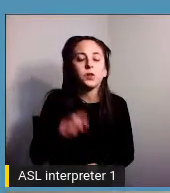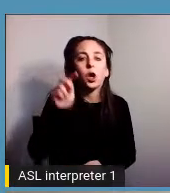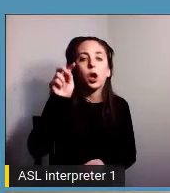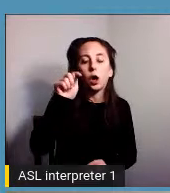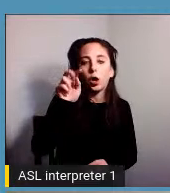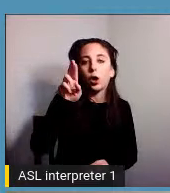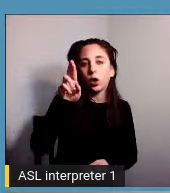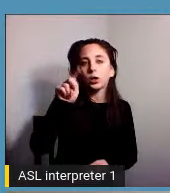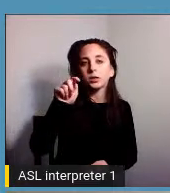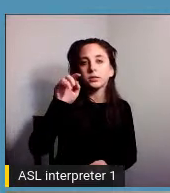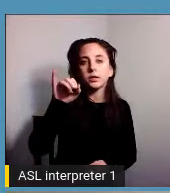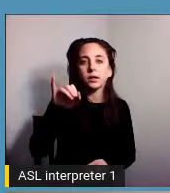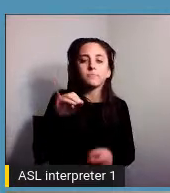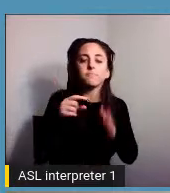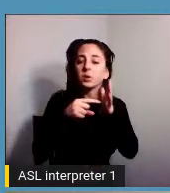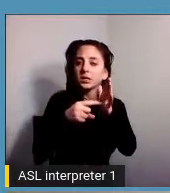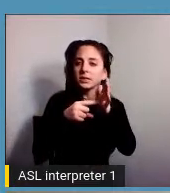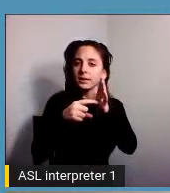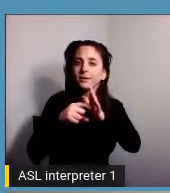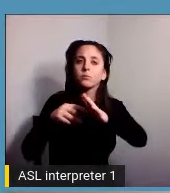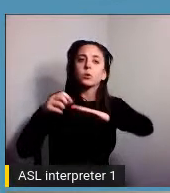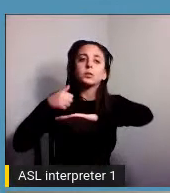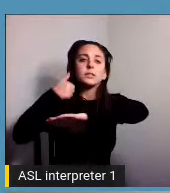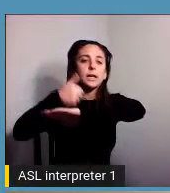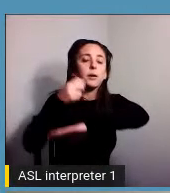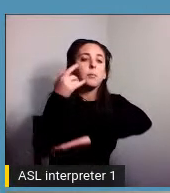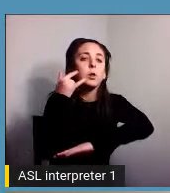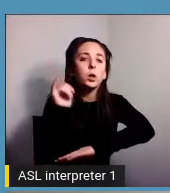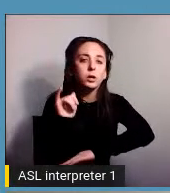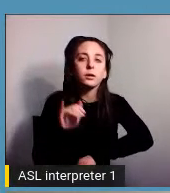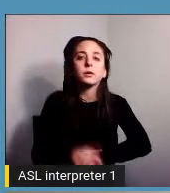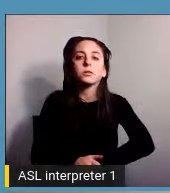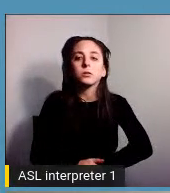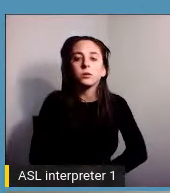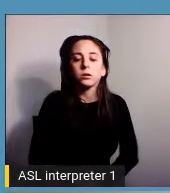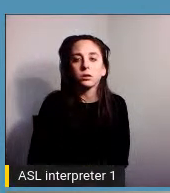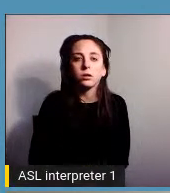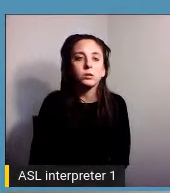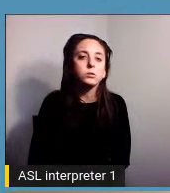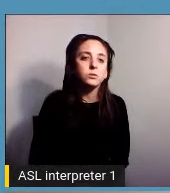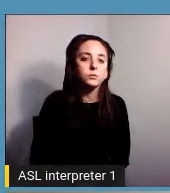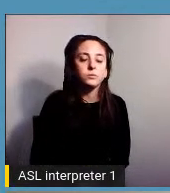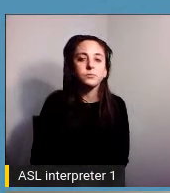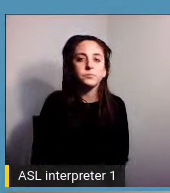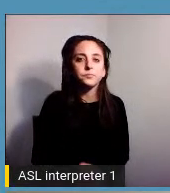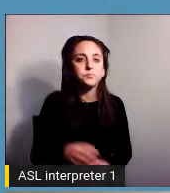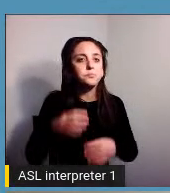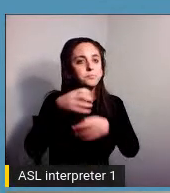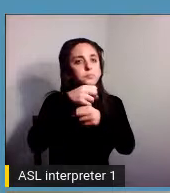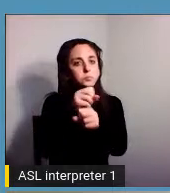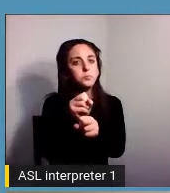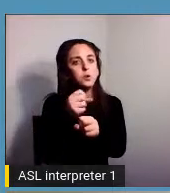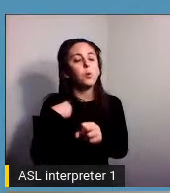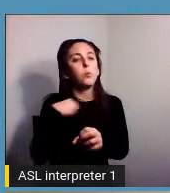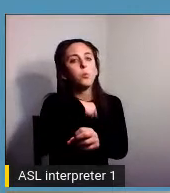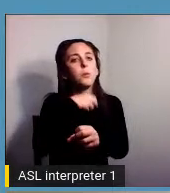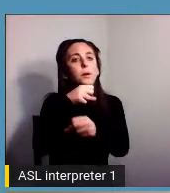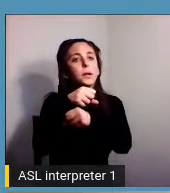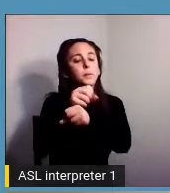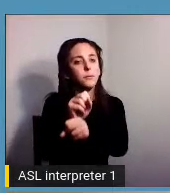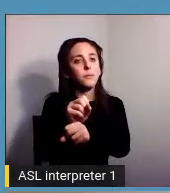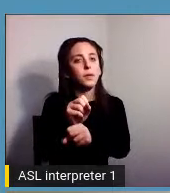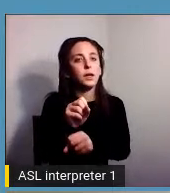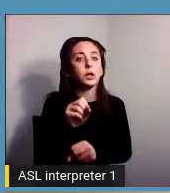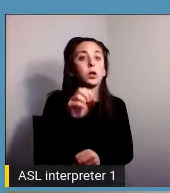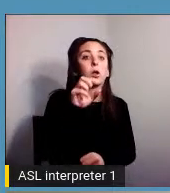of kind of setting it up to shoot it. And we produced a 3.5